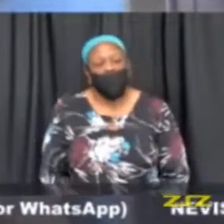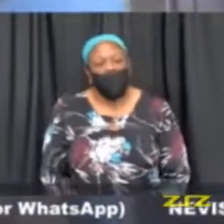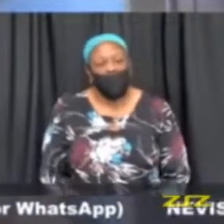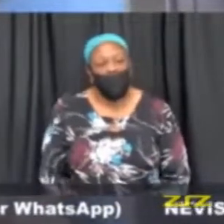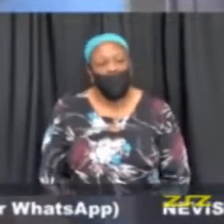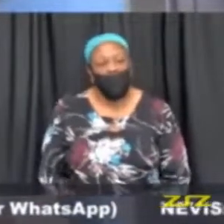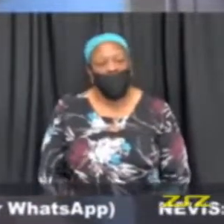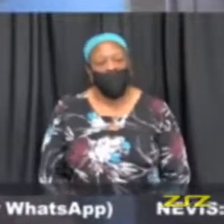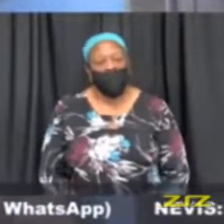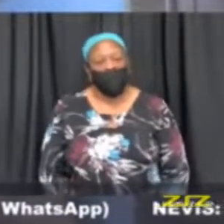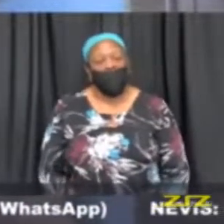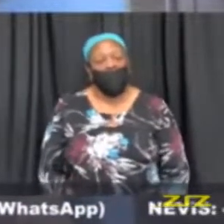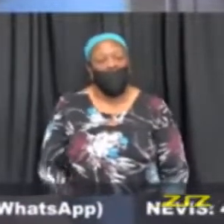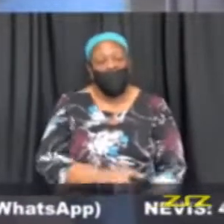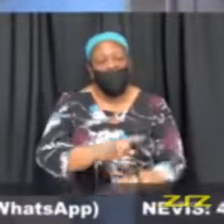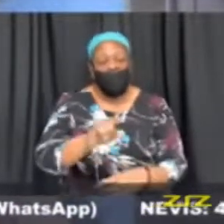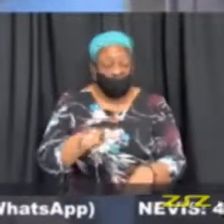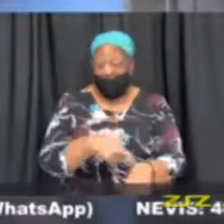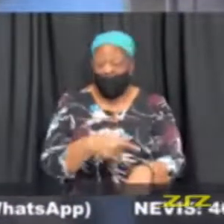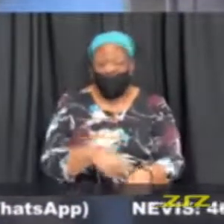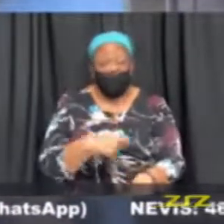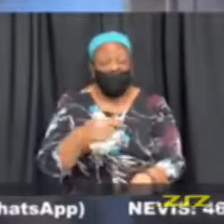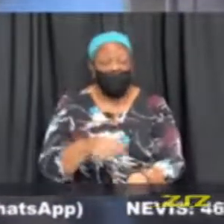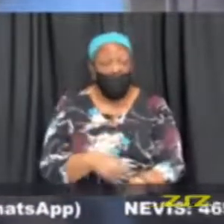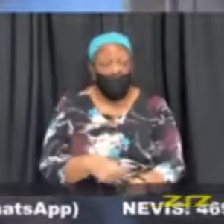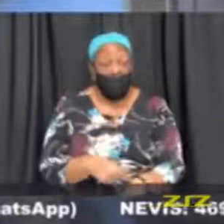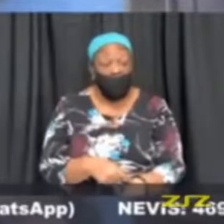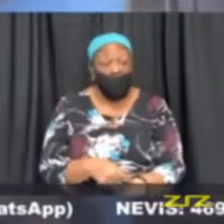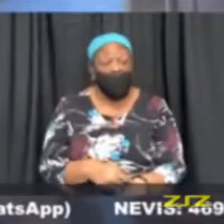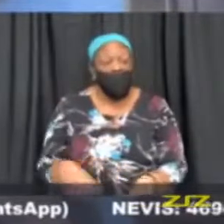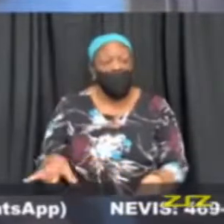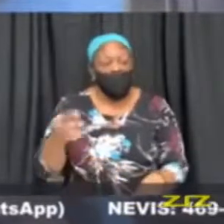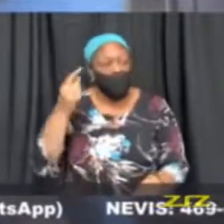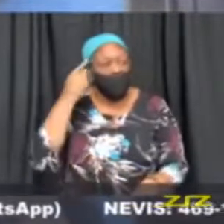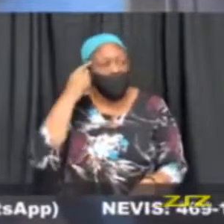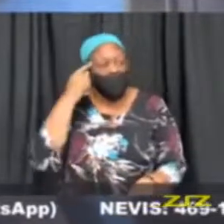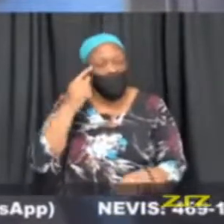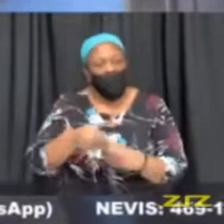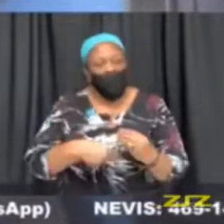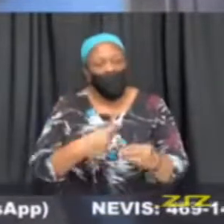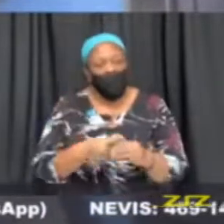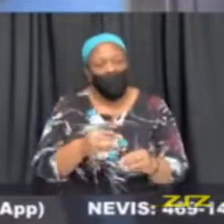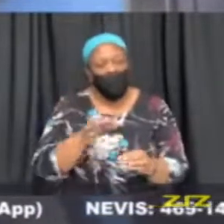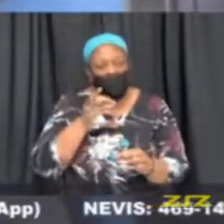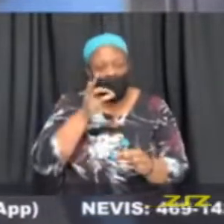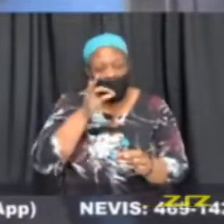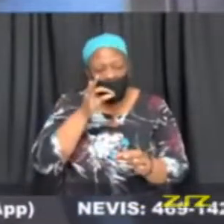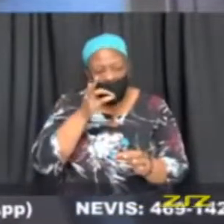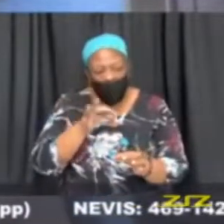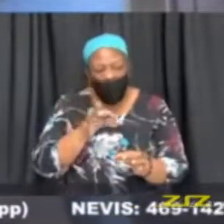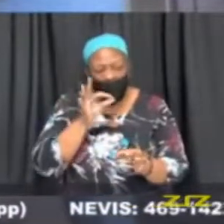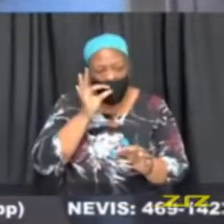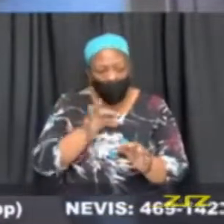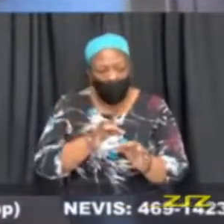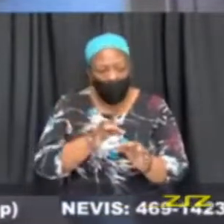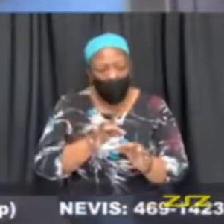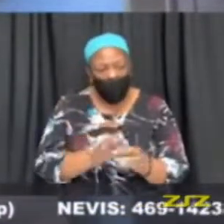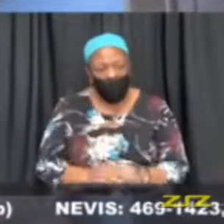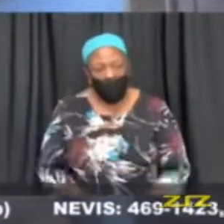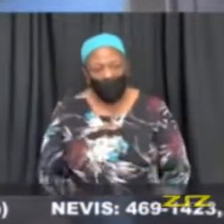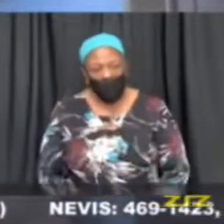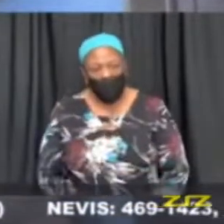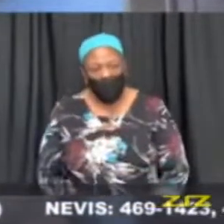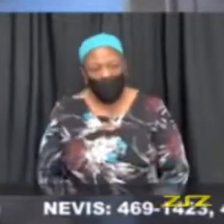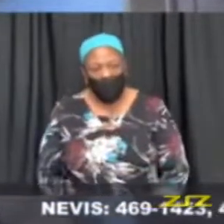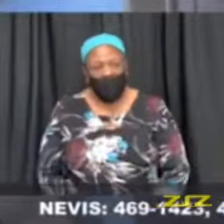the long period earthquakes. So think of it like a straw, and the vibrations that the